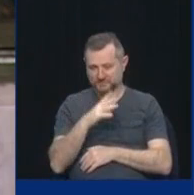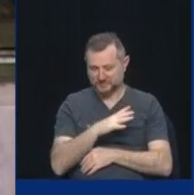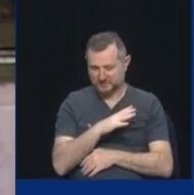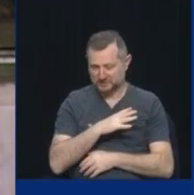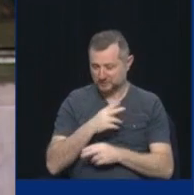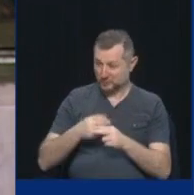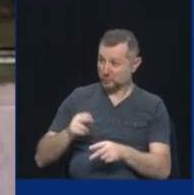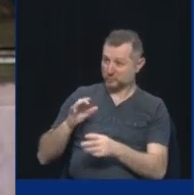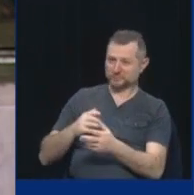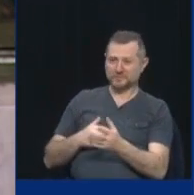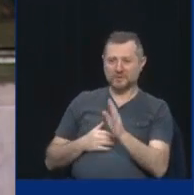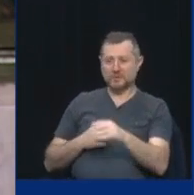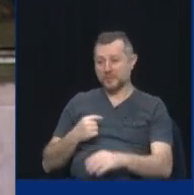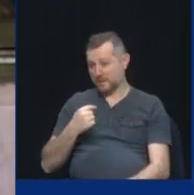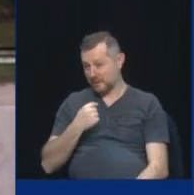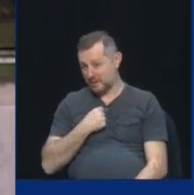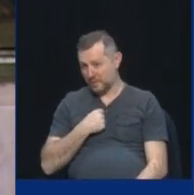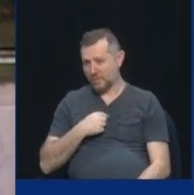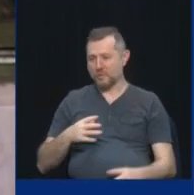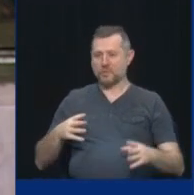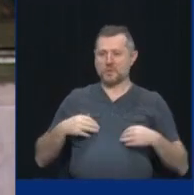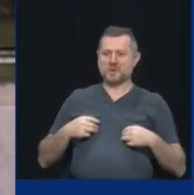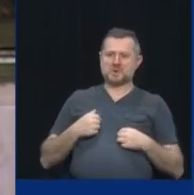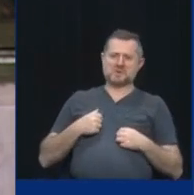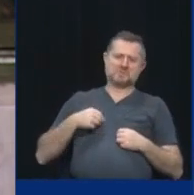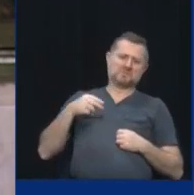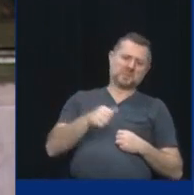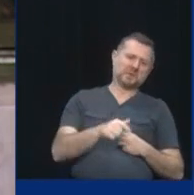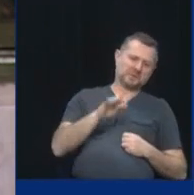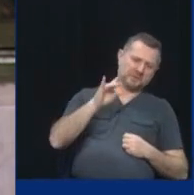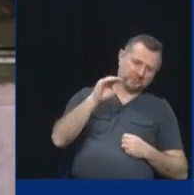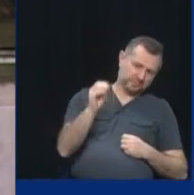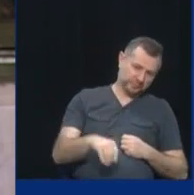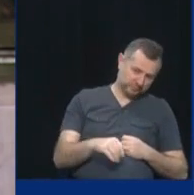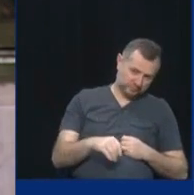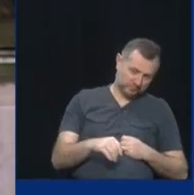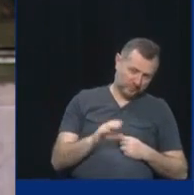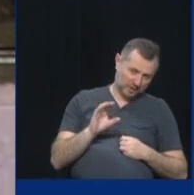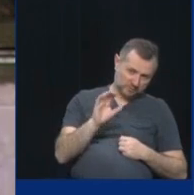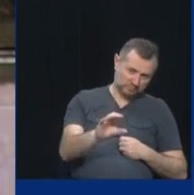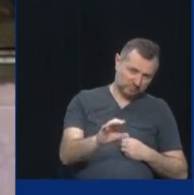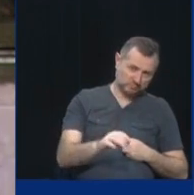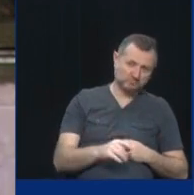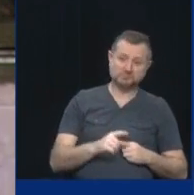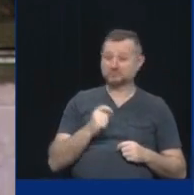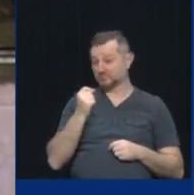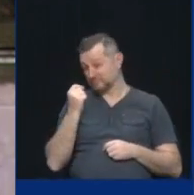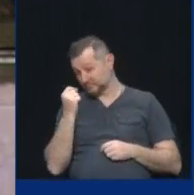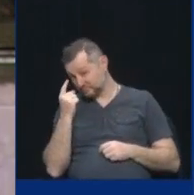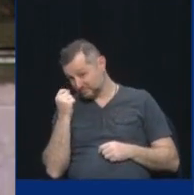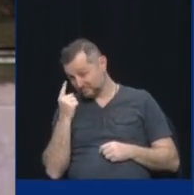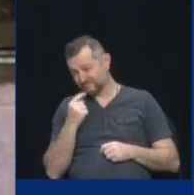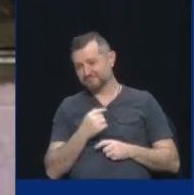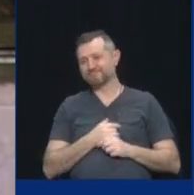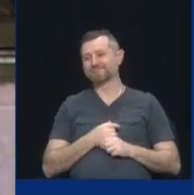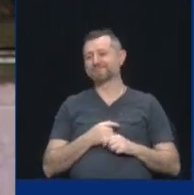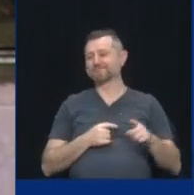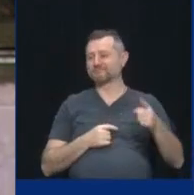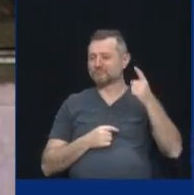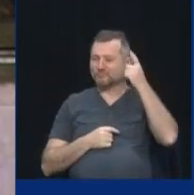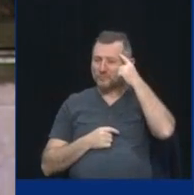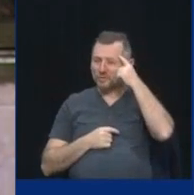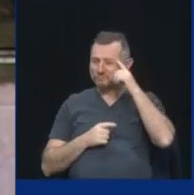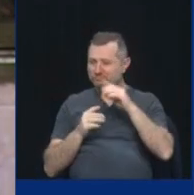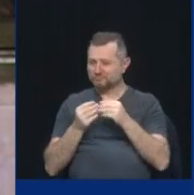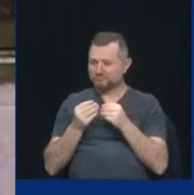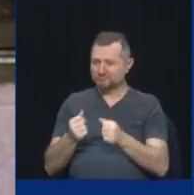than reasonable saying that we would pay 25% of the expense. But it has to be smart, and we